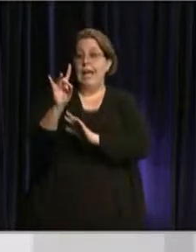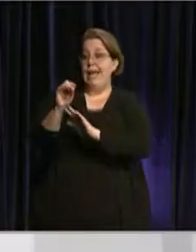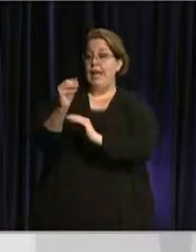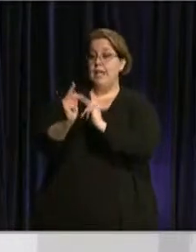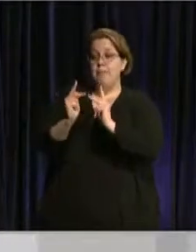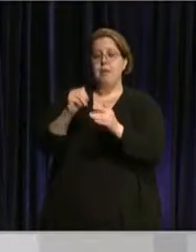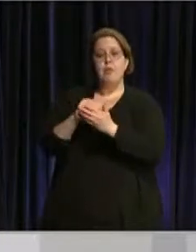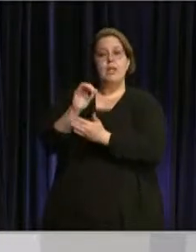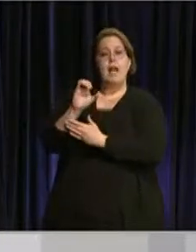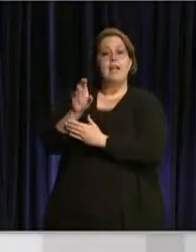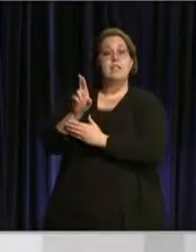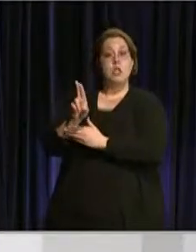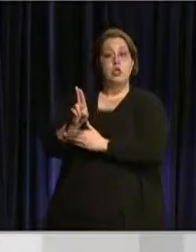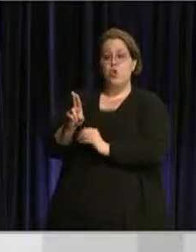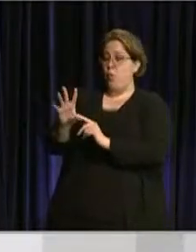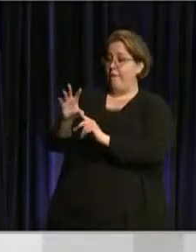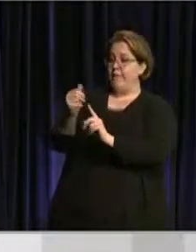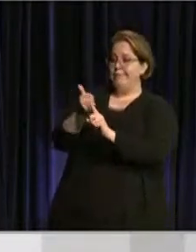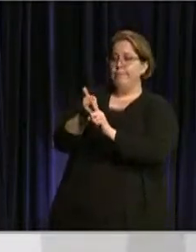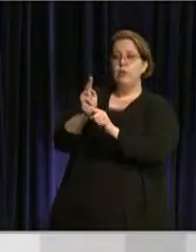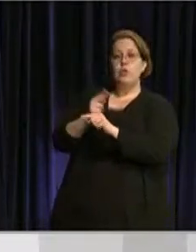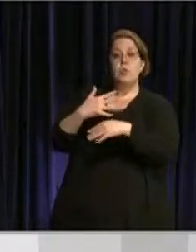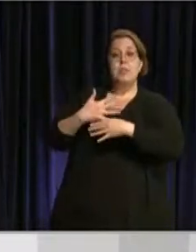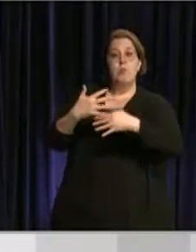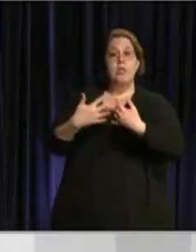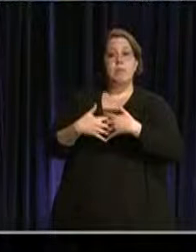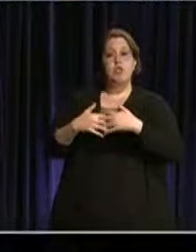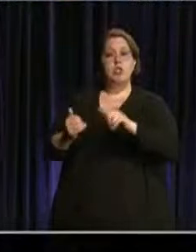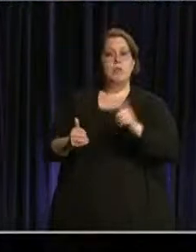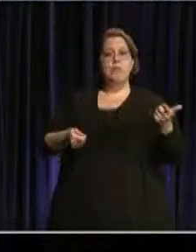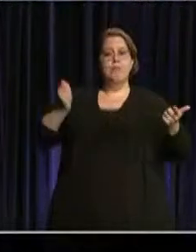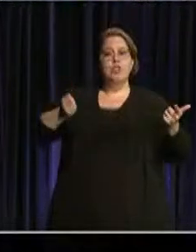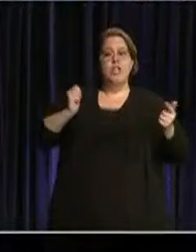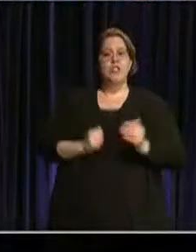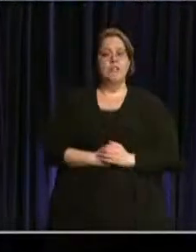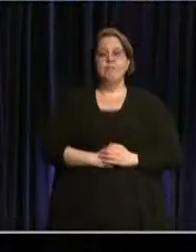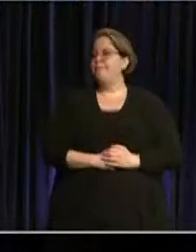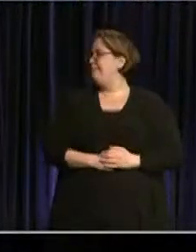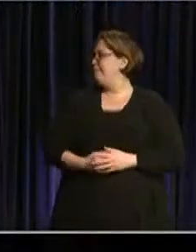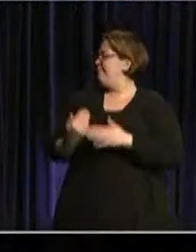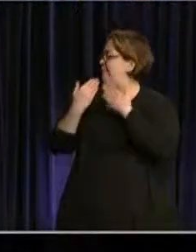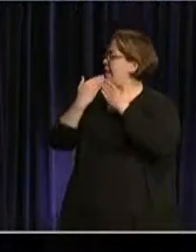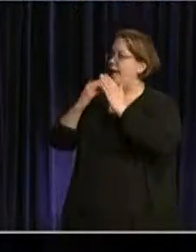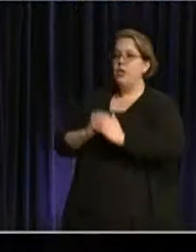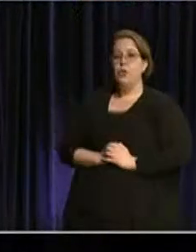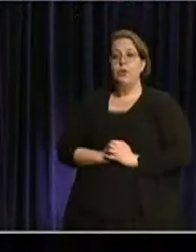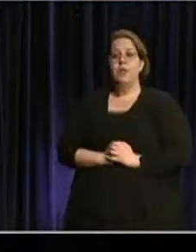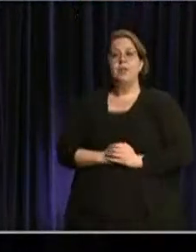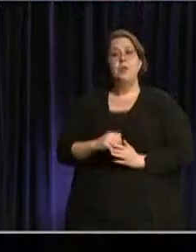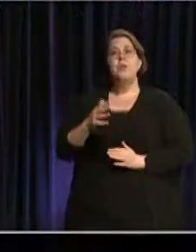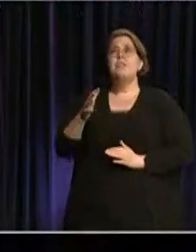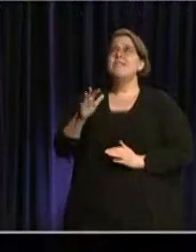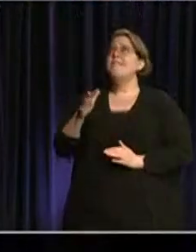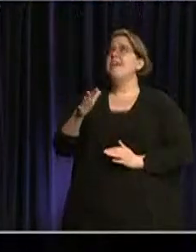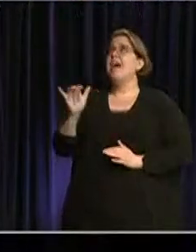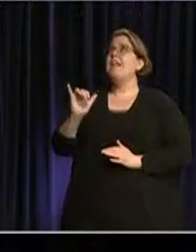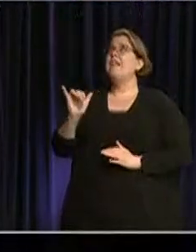patients are in the ICU, and 50 are on ventilators. Let me turn it now to Judge Wolf. Thanks, Mayor. You know, it's kind of like we've been in